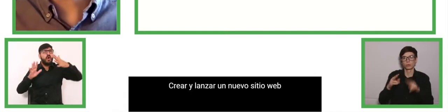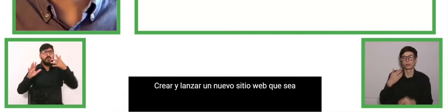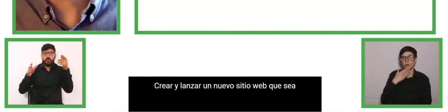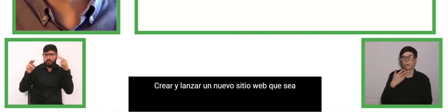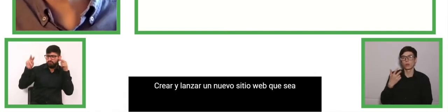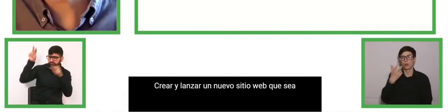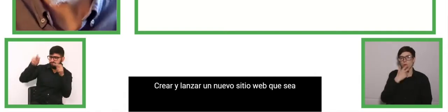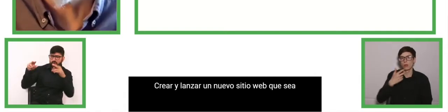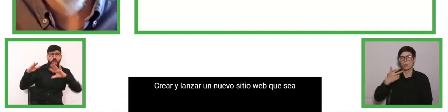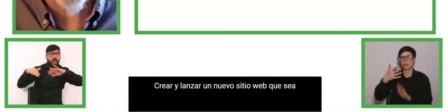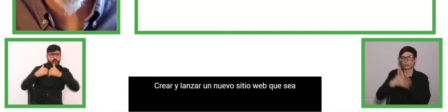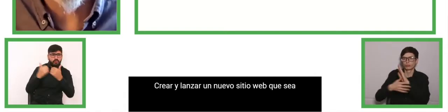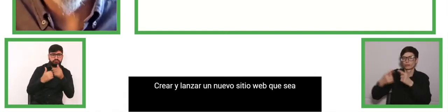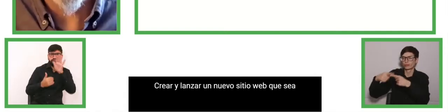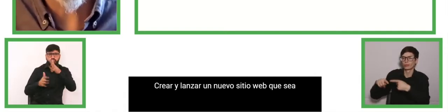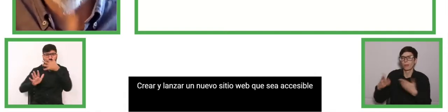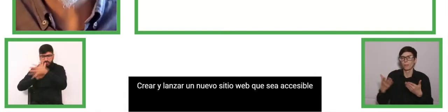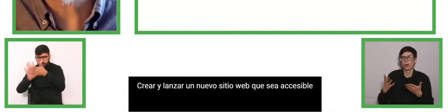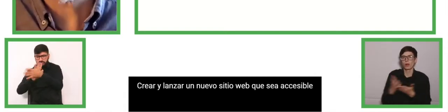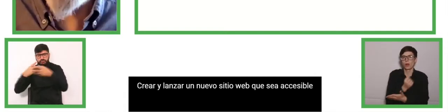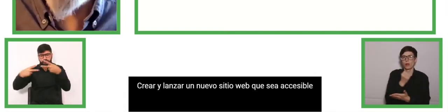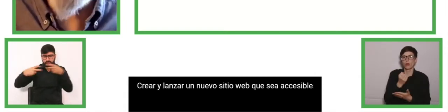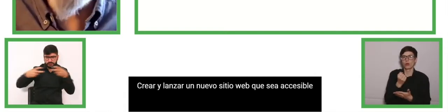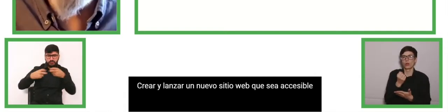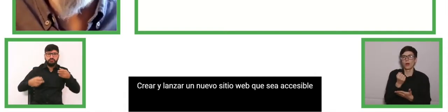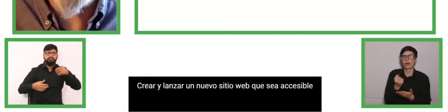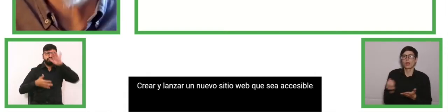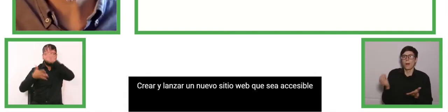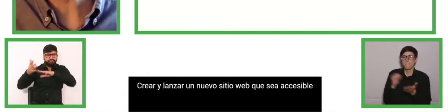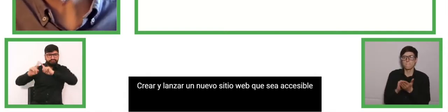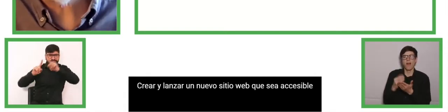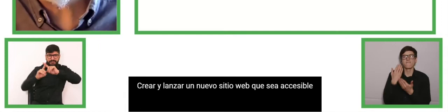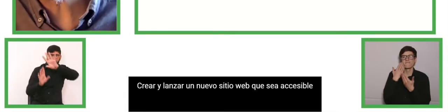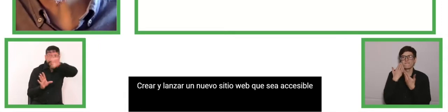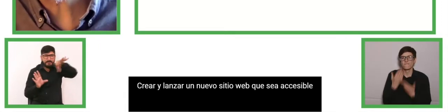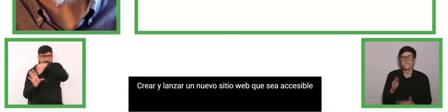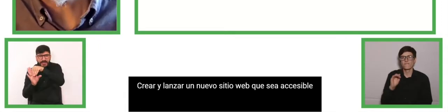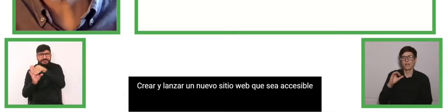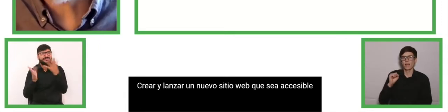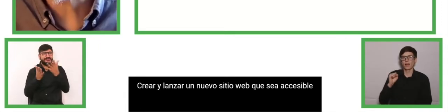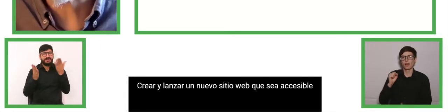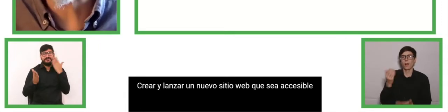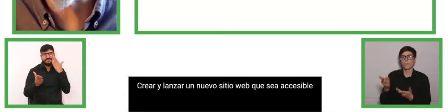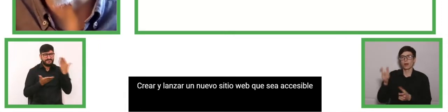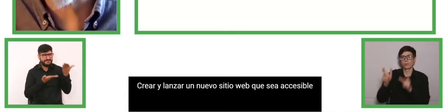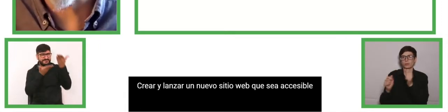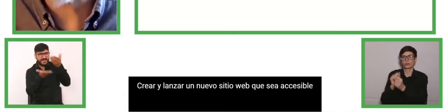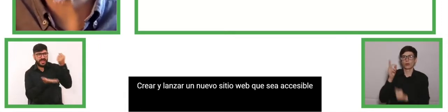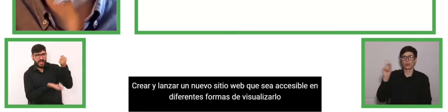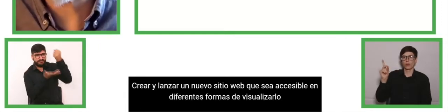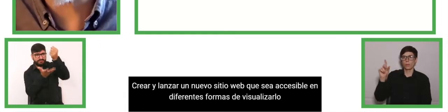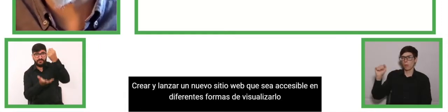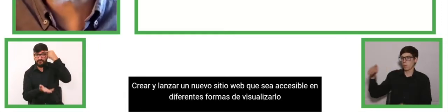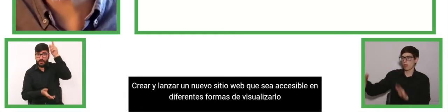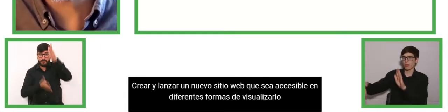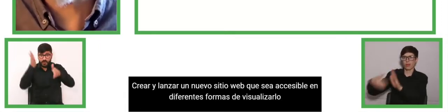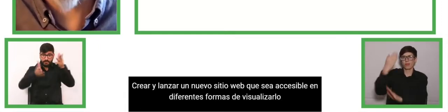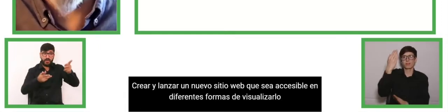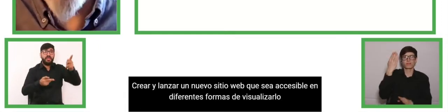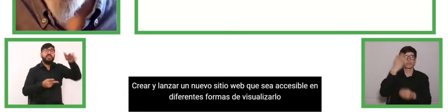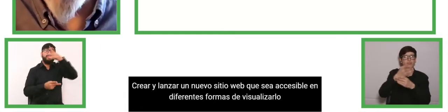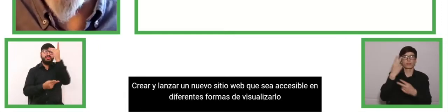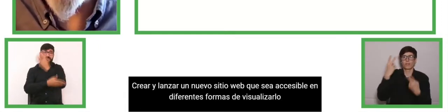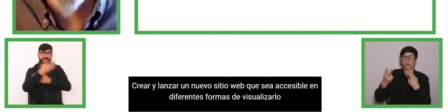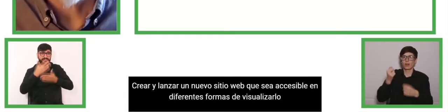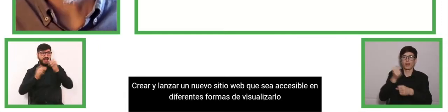with disabilities to attend workshops, intensives, certifications, and master training programs in our Latin